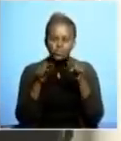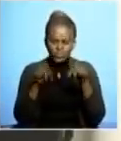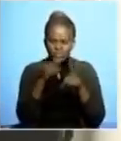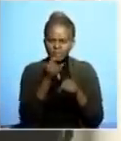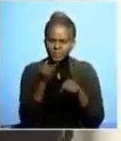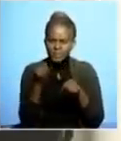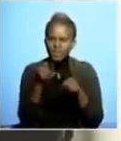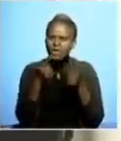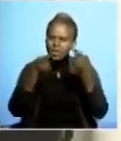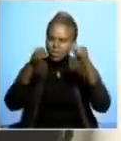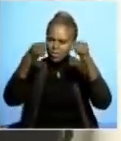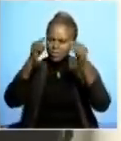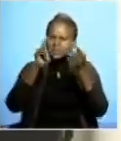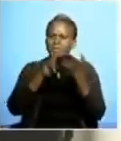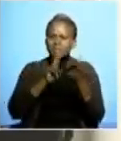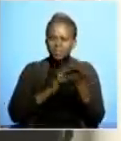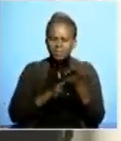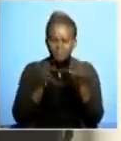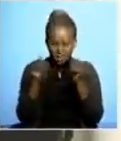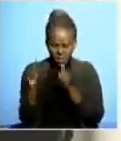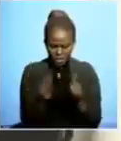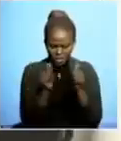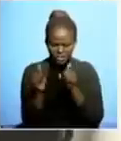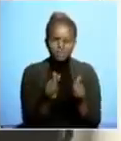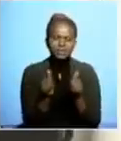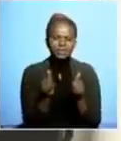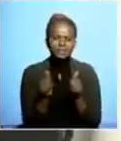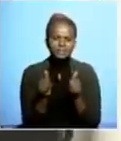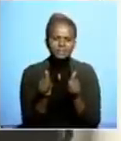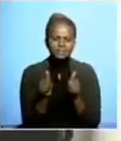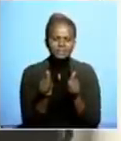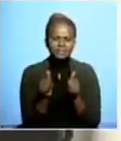Progress report, action list.